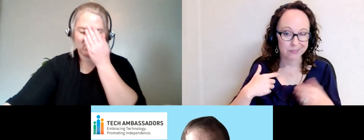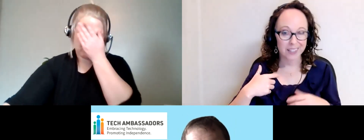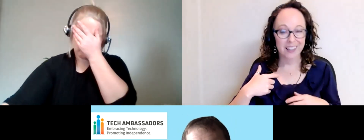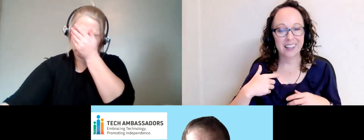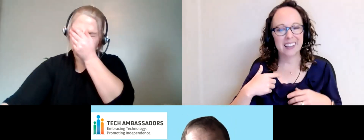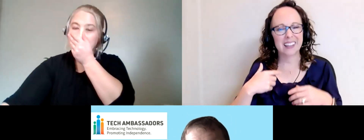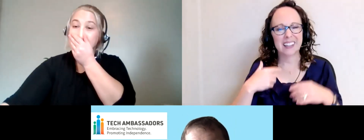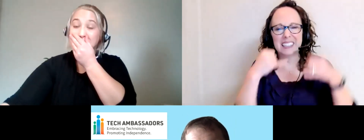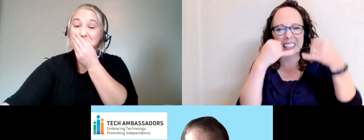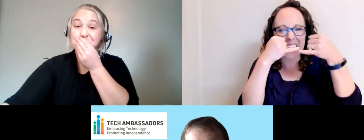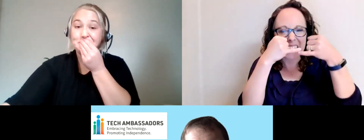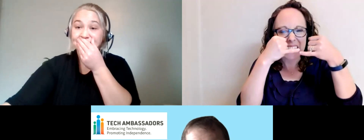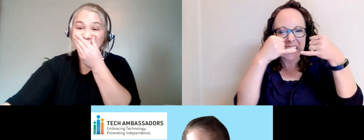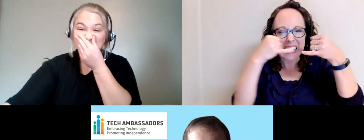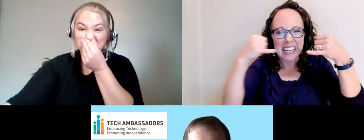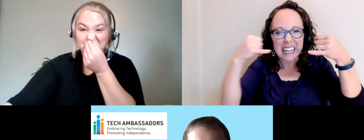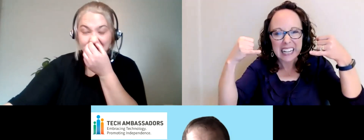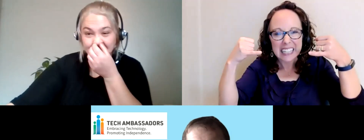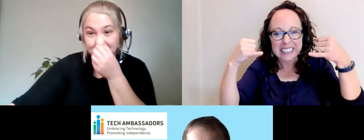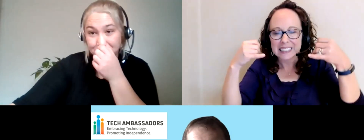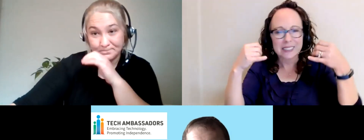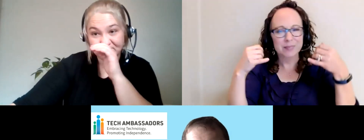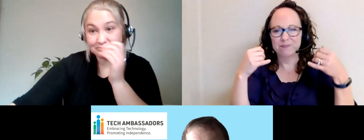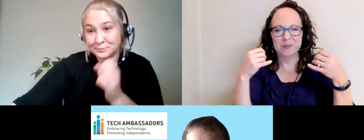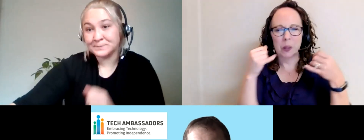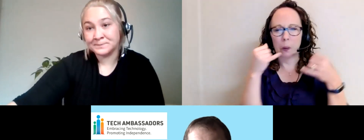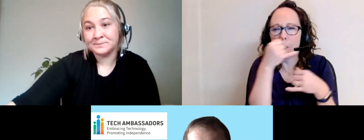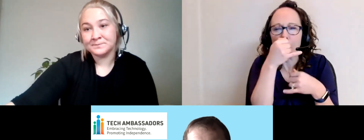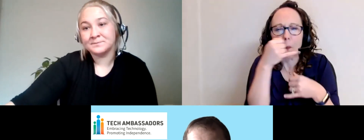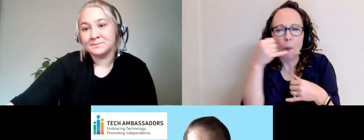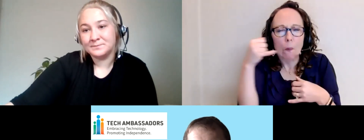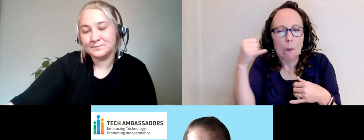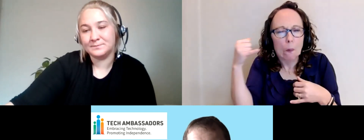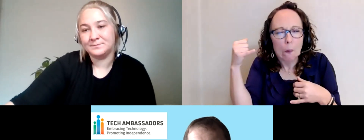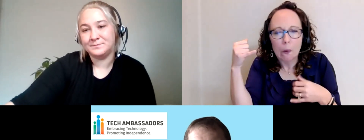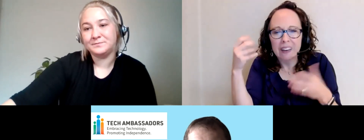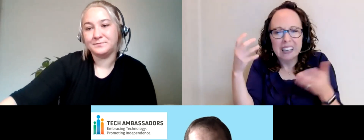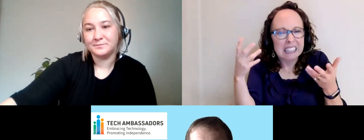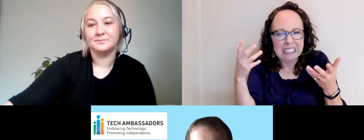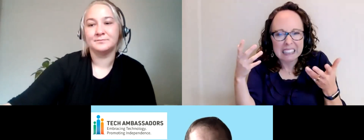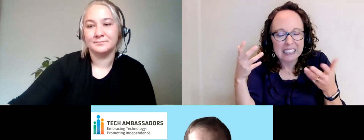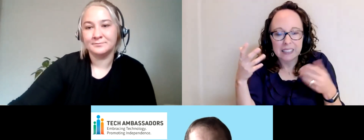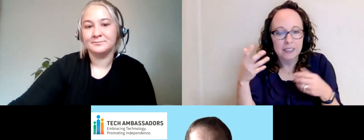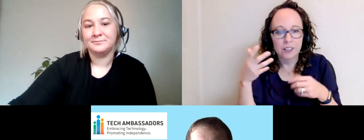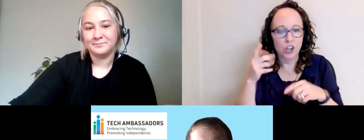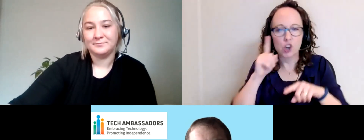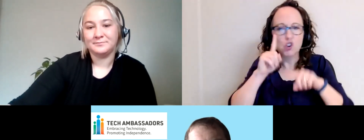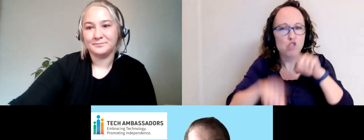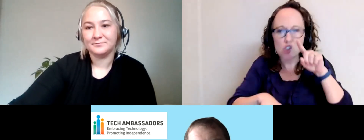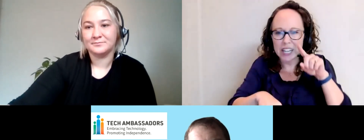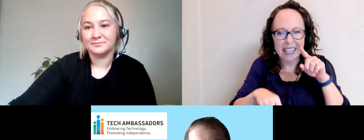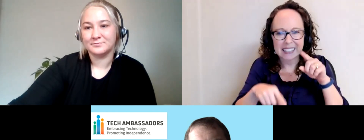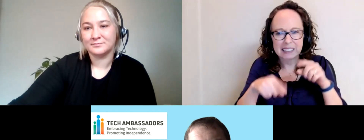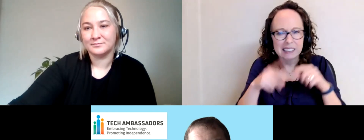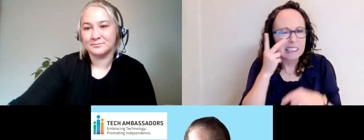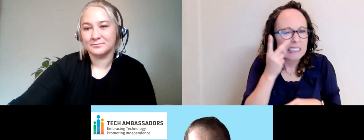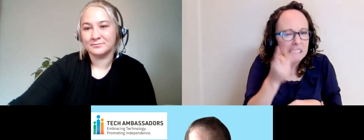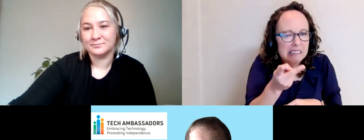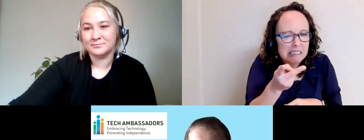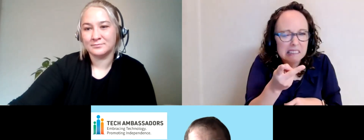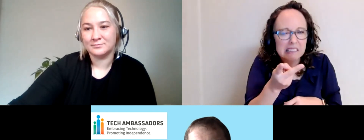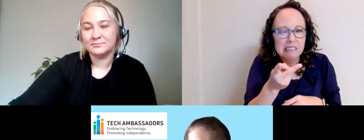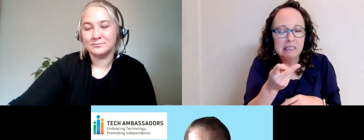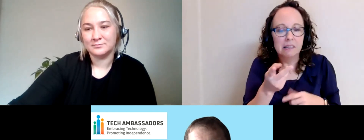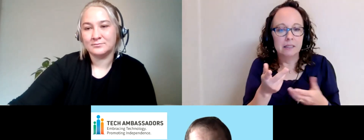lines weren't thick enough for me to like be able to see